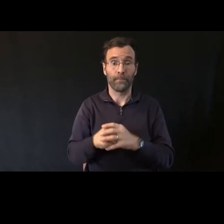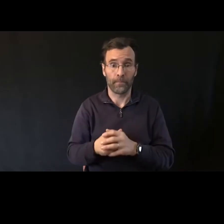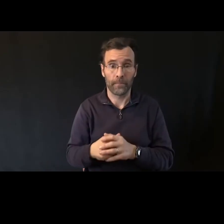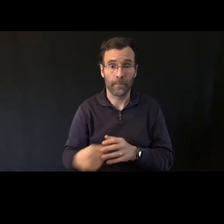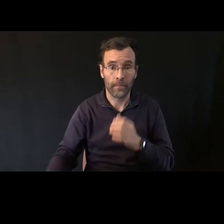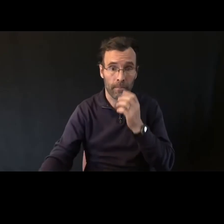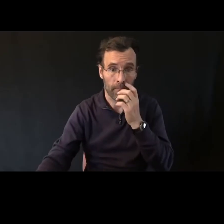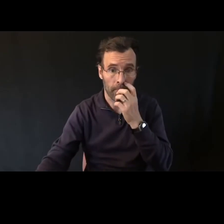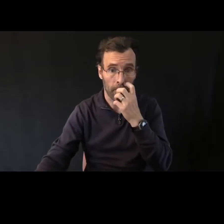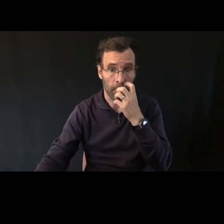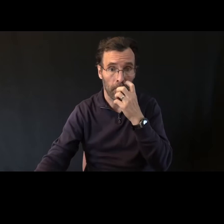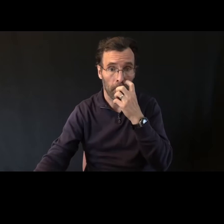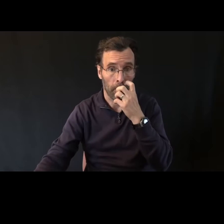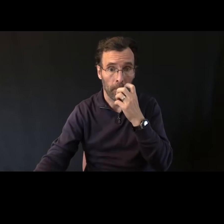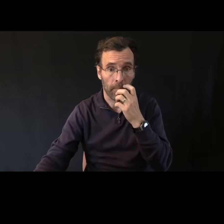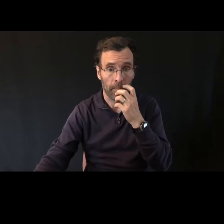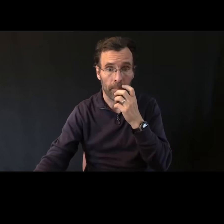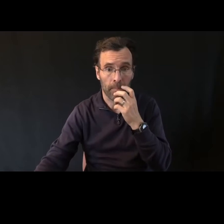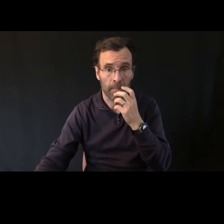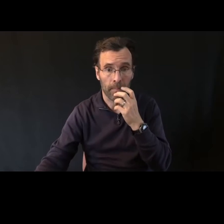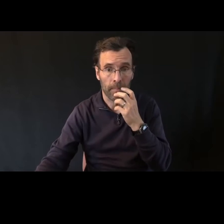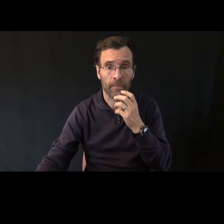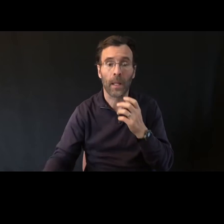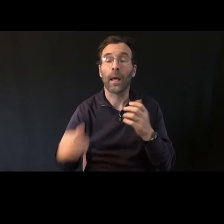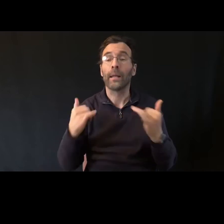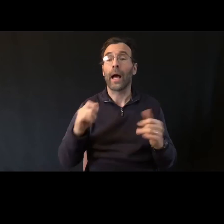I would like to transition to Janet's video.